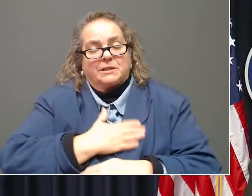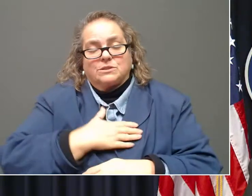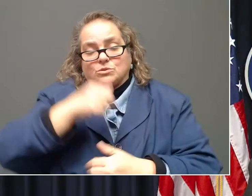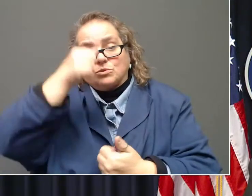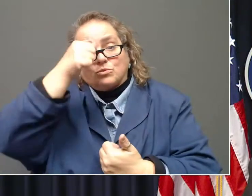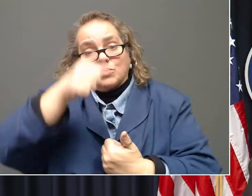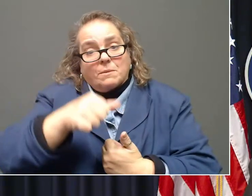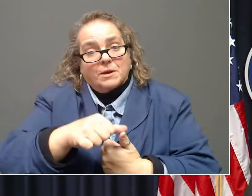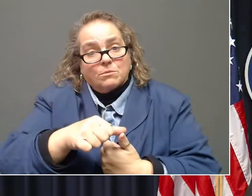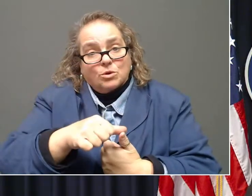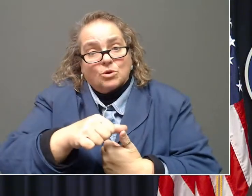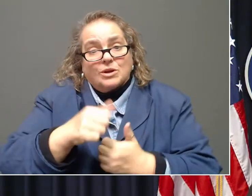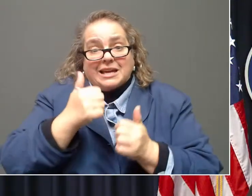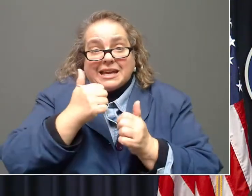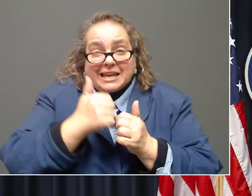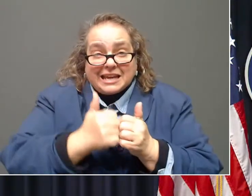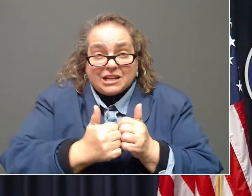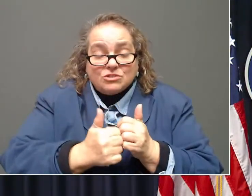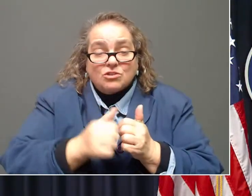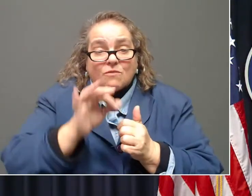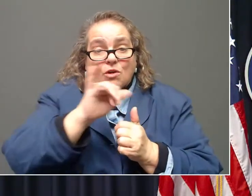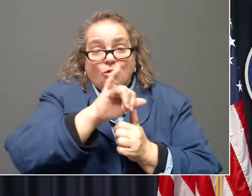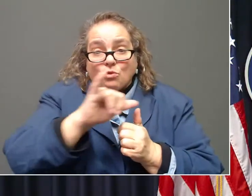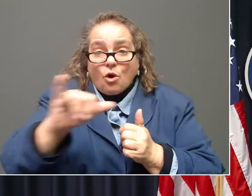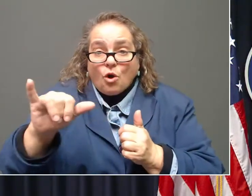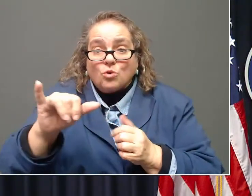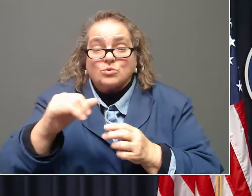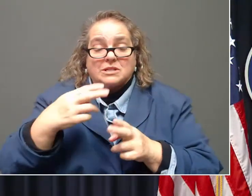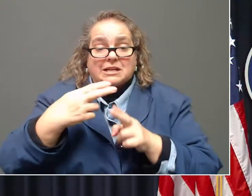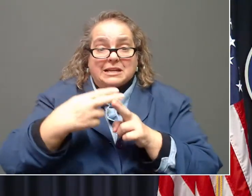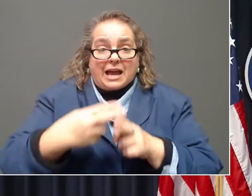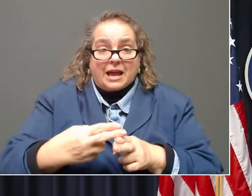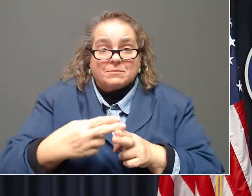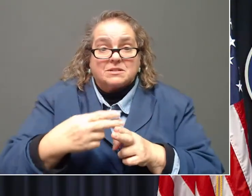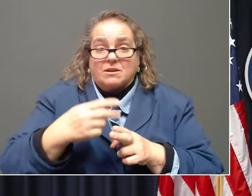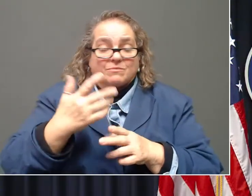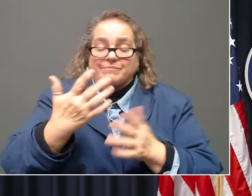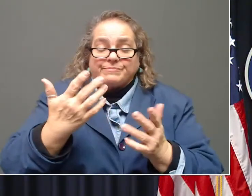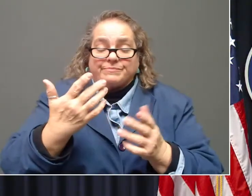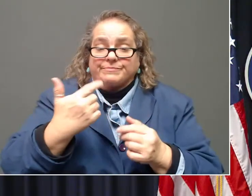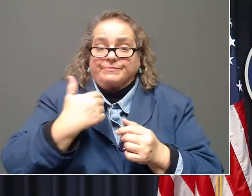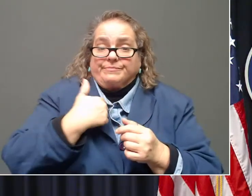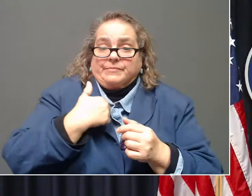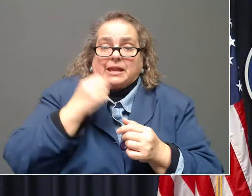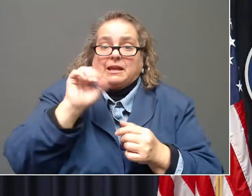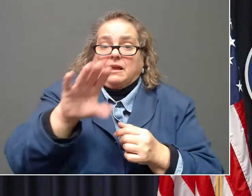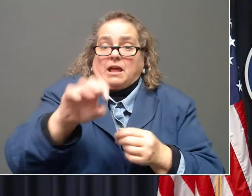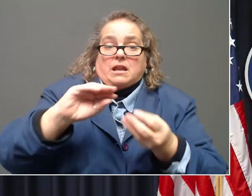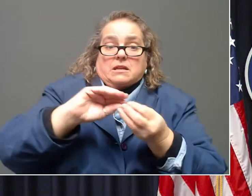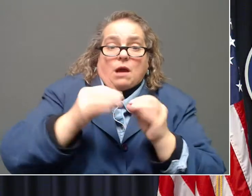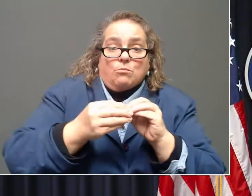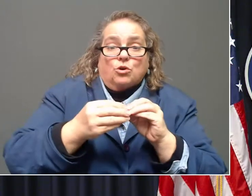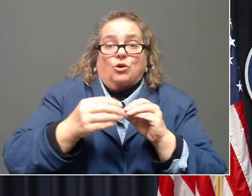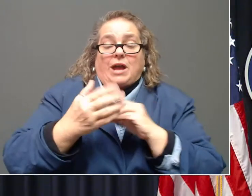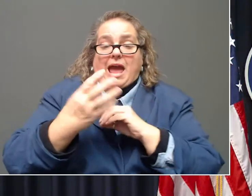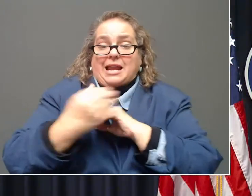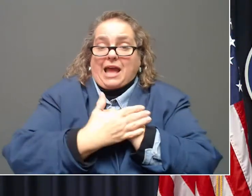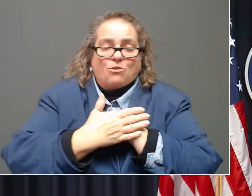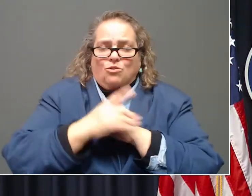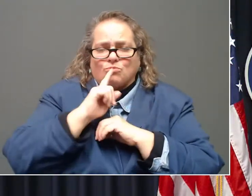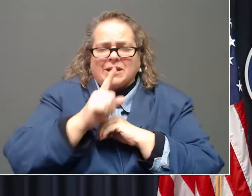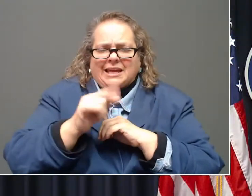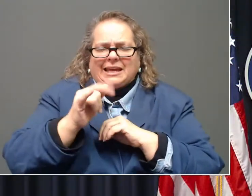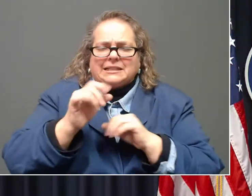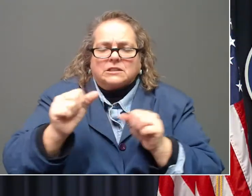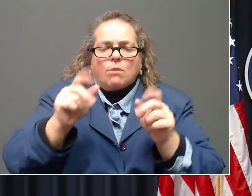and a 76-year-old man. A 66-year-old woman in Rockcastle. A 70-year-old man in Russell. An 80-year-old man